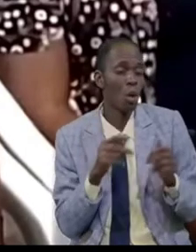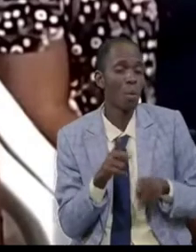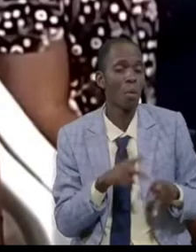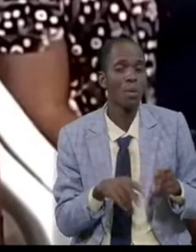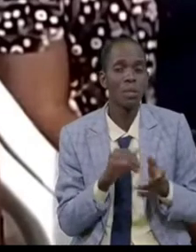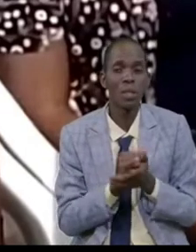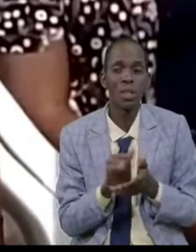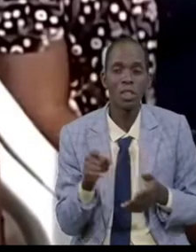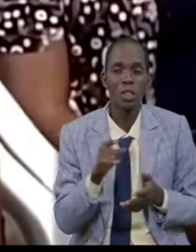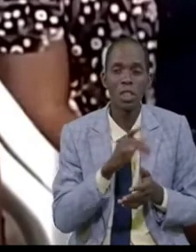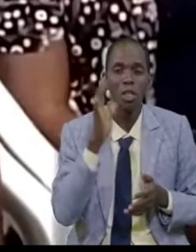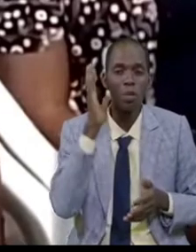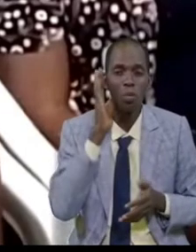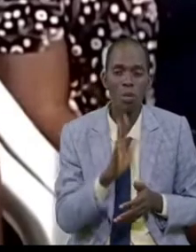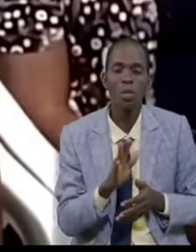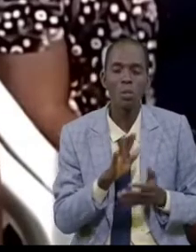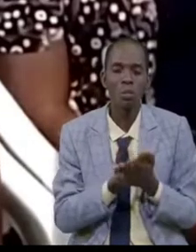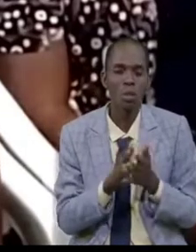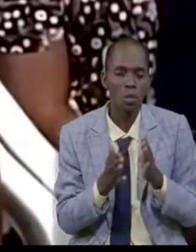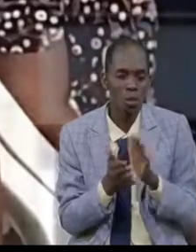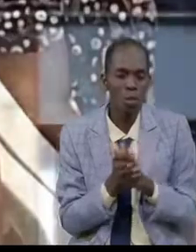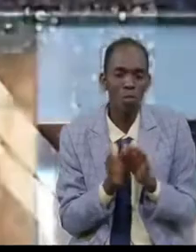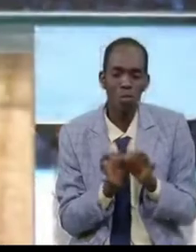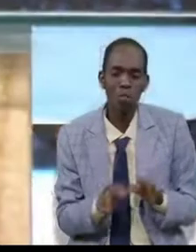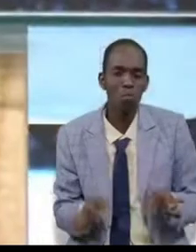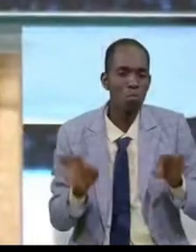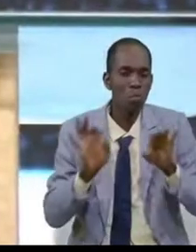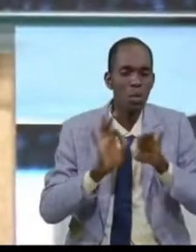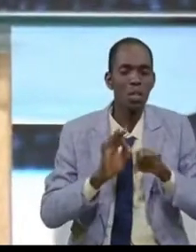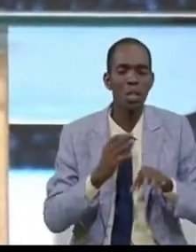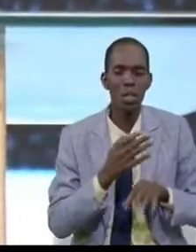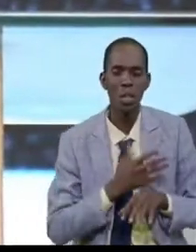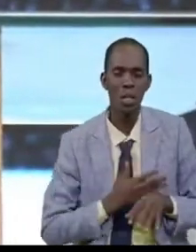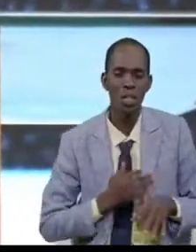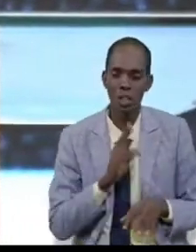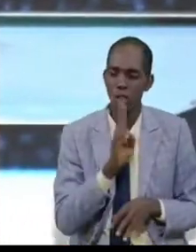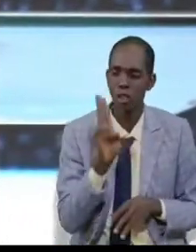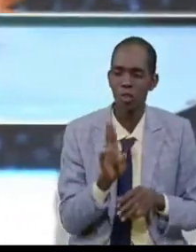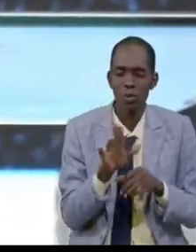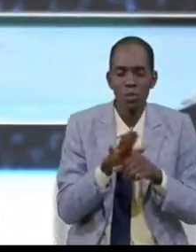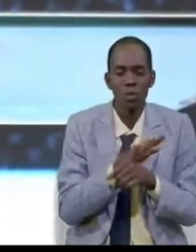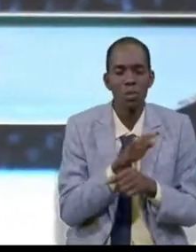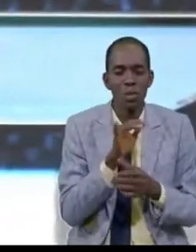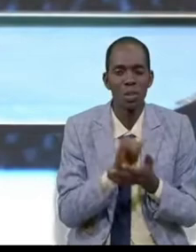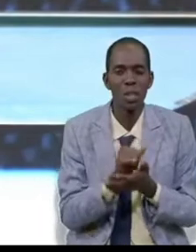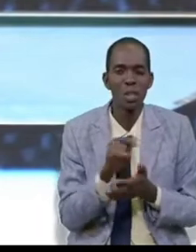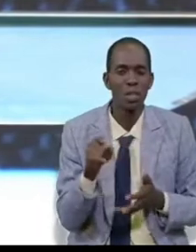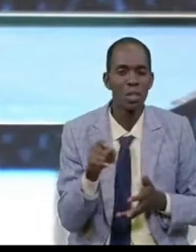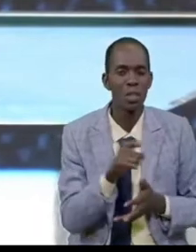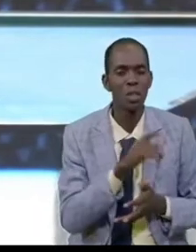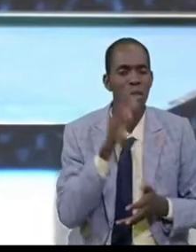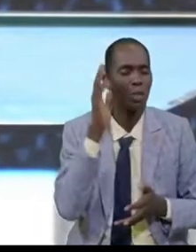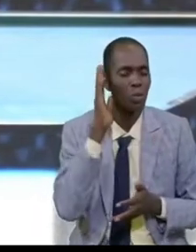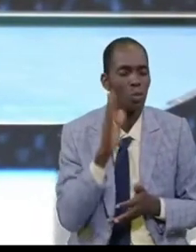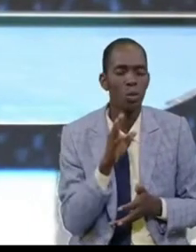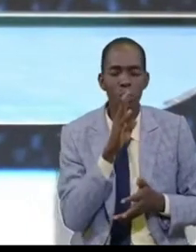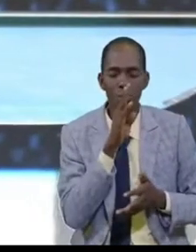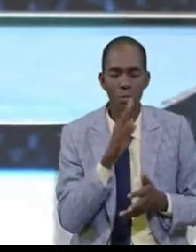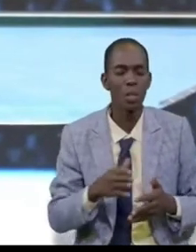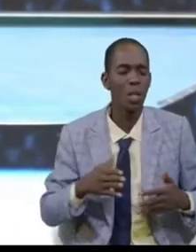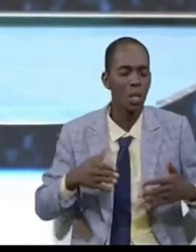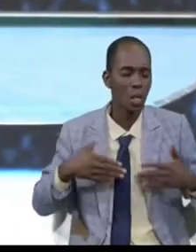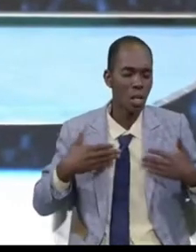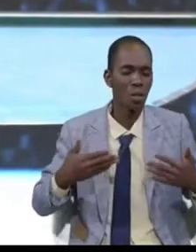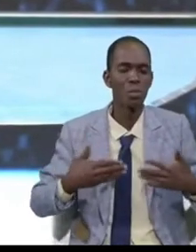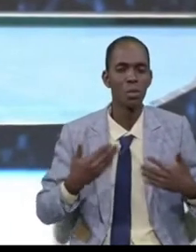will be useful, that they will be uplifted, and that they too will be happy in what God has set them